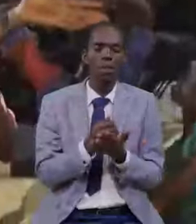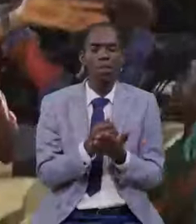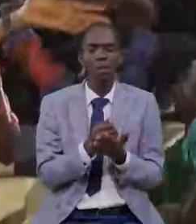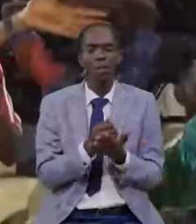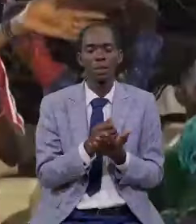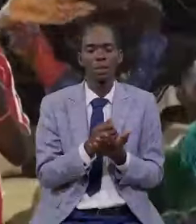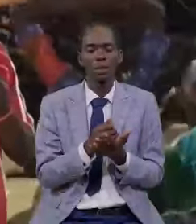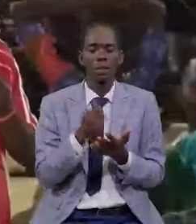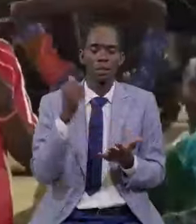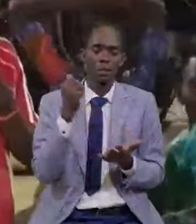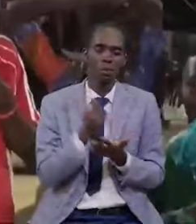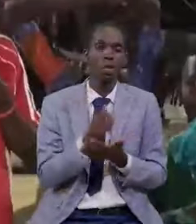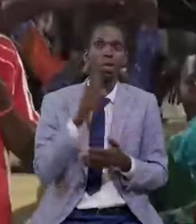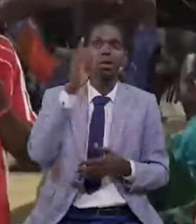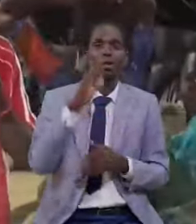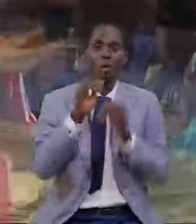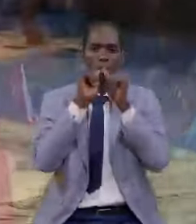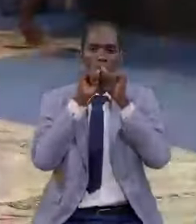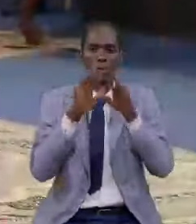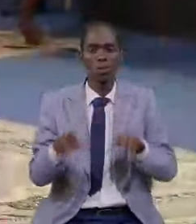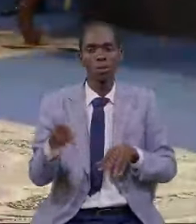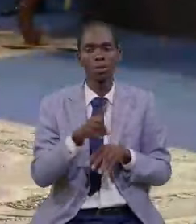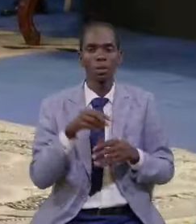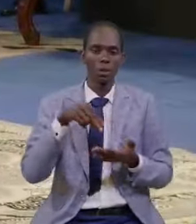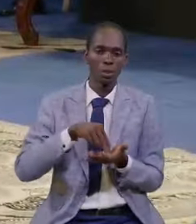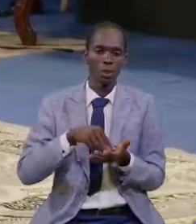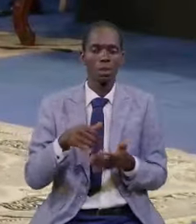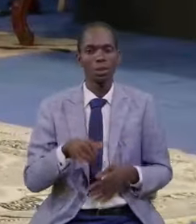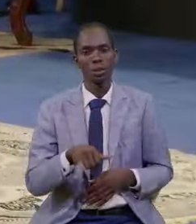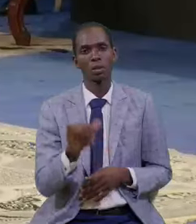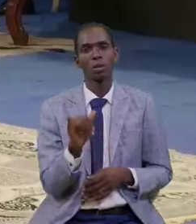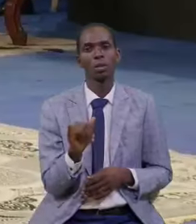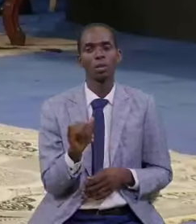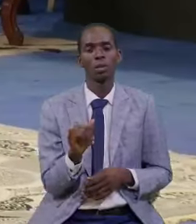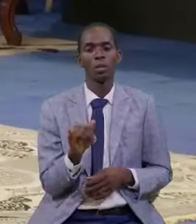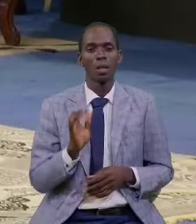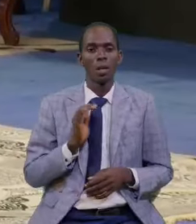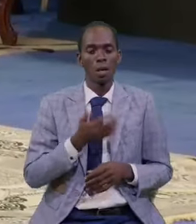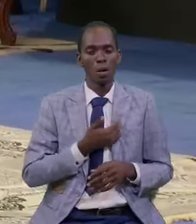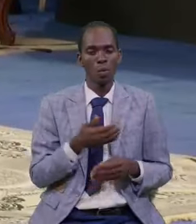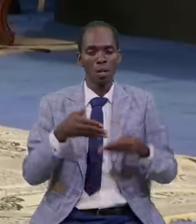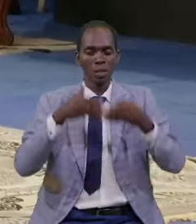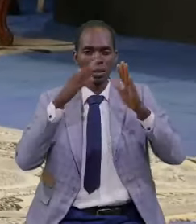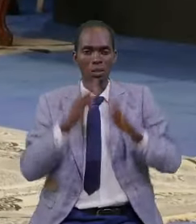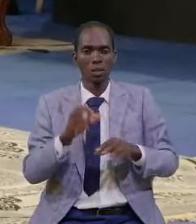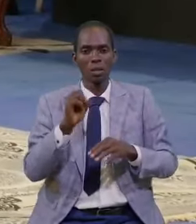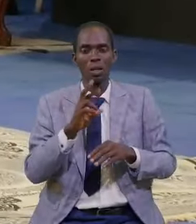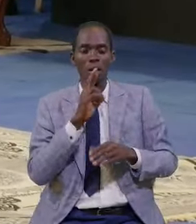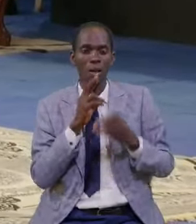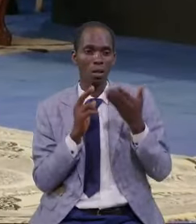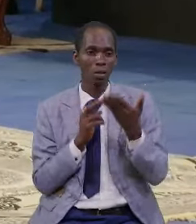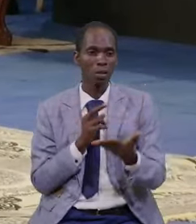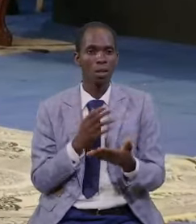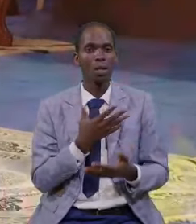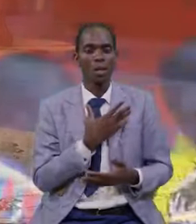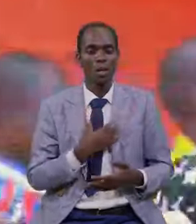Amen. God bless you. Keep on standing. Keep on standing. Our counselors are there. And they'll help you. They'll